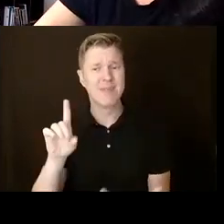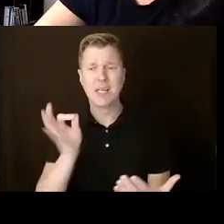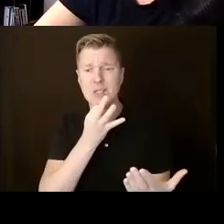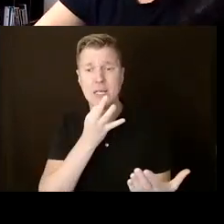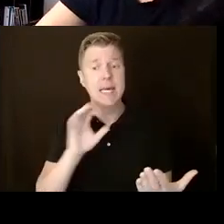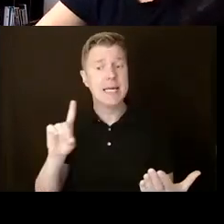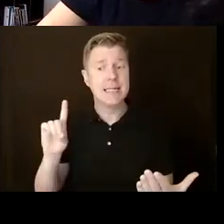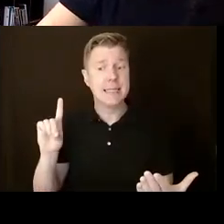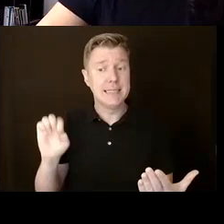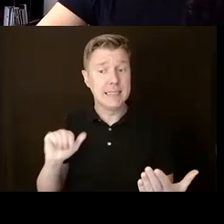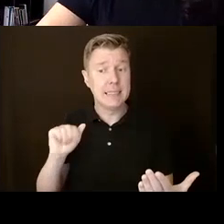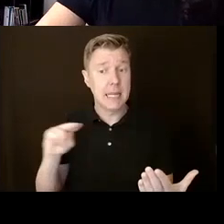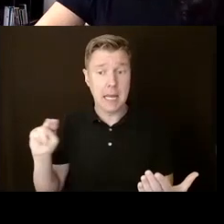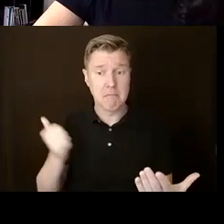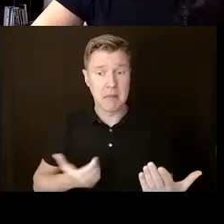that you want to share?